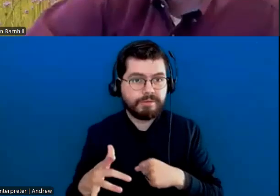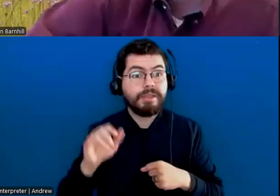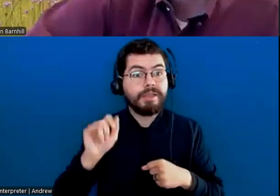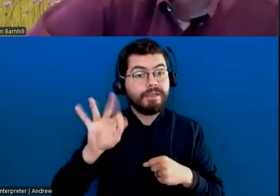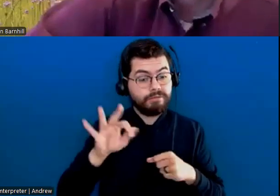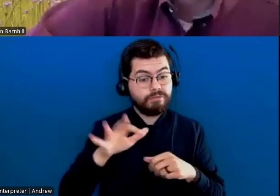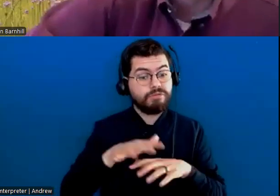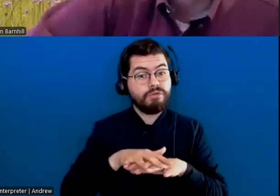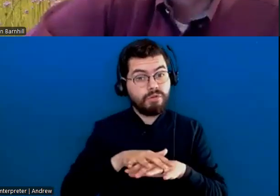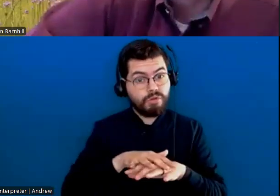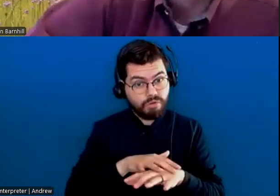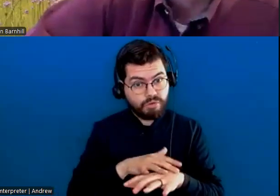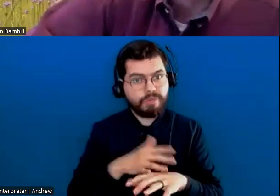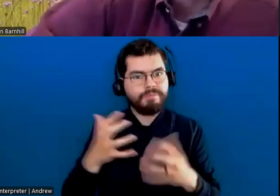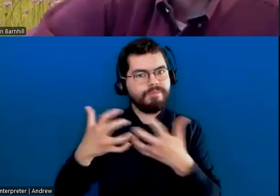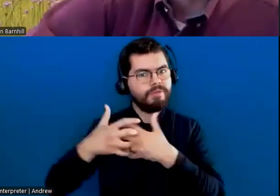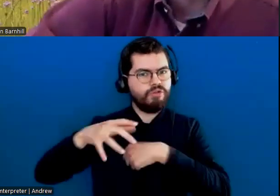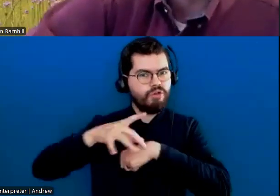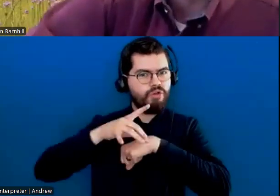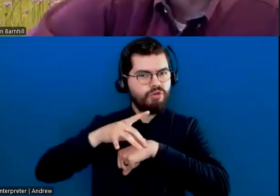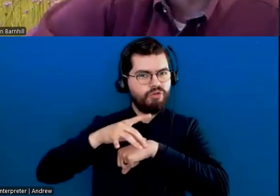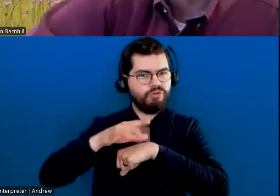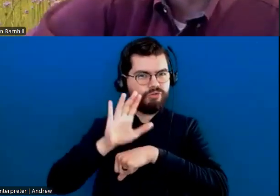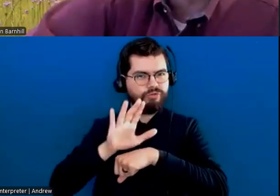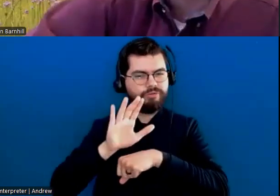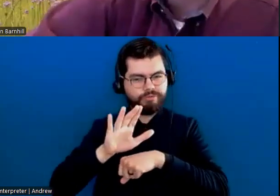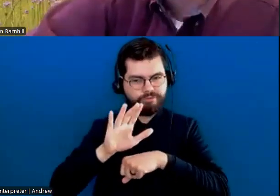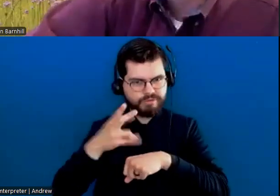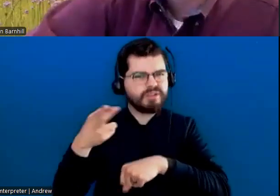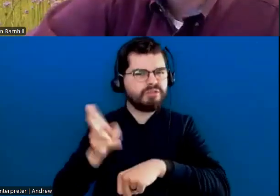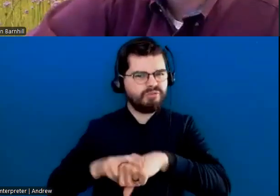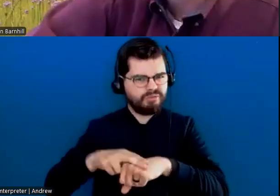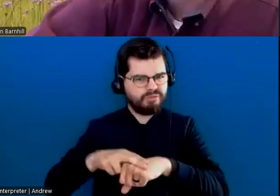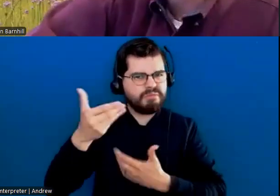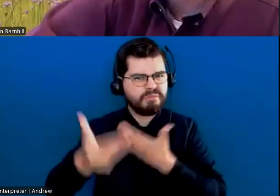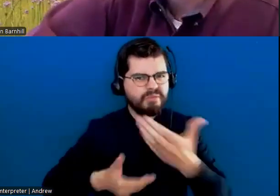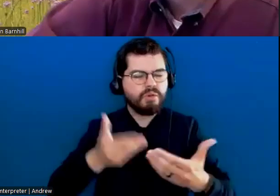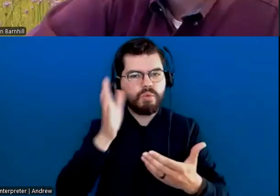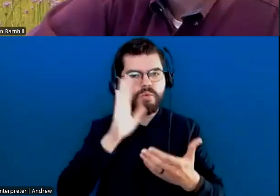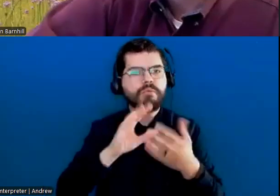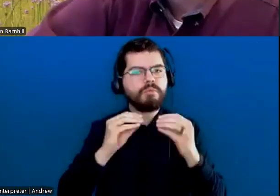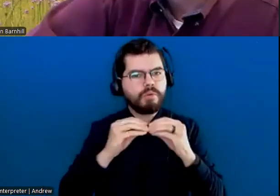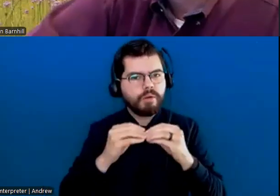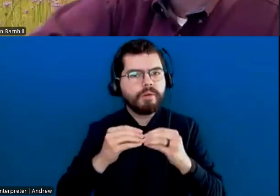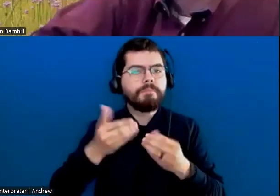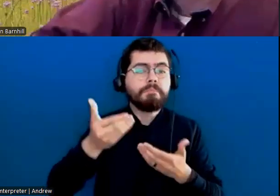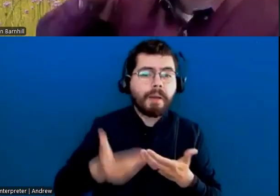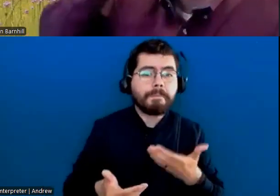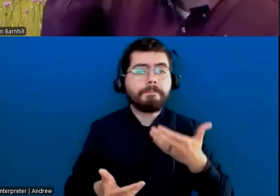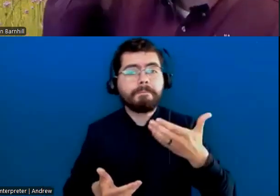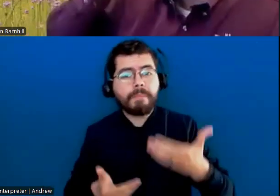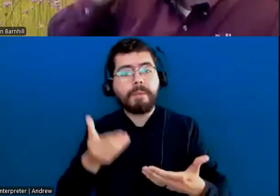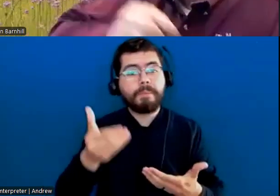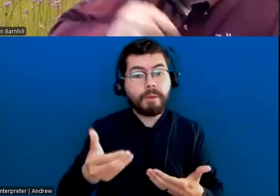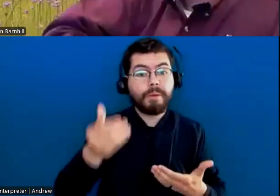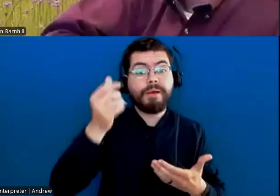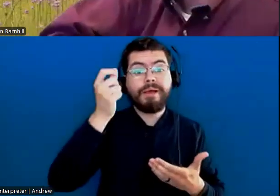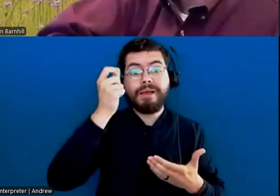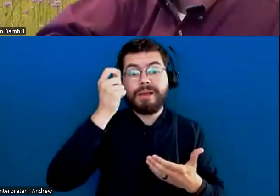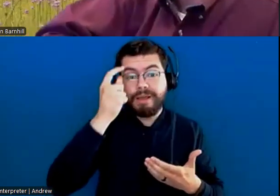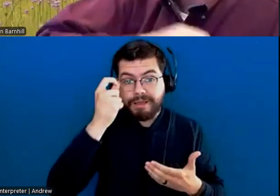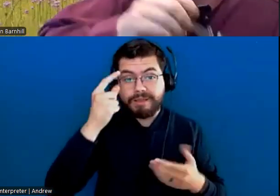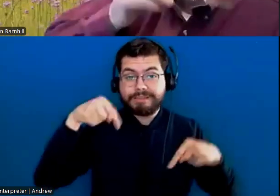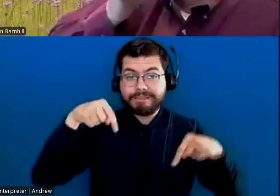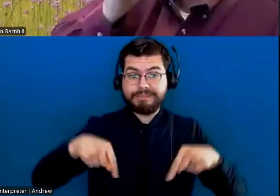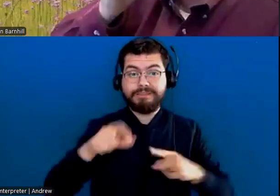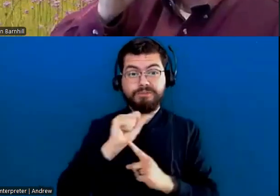Nature's way, it would have been a more gradual process. But when things dry out quickly, in this case of this example,